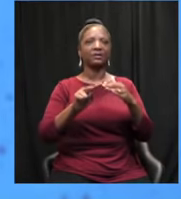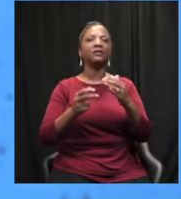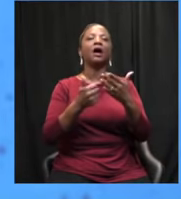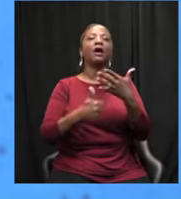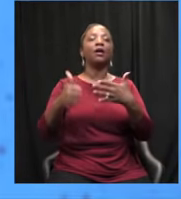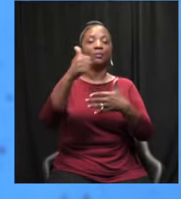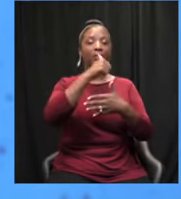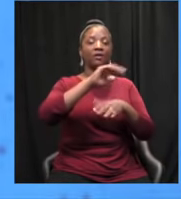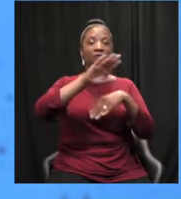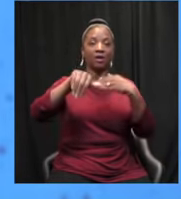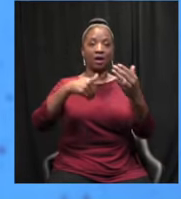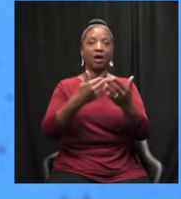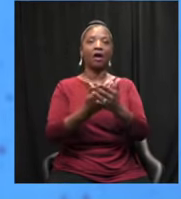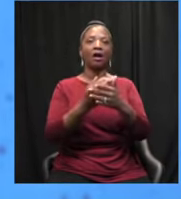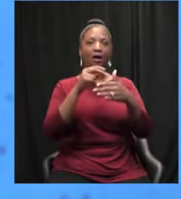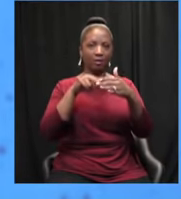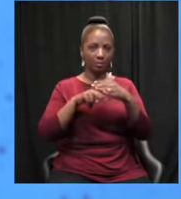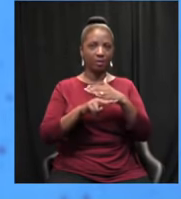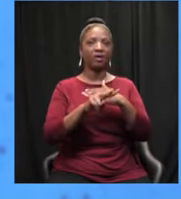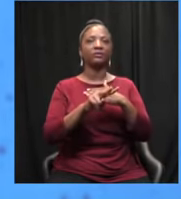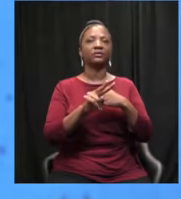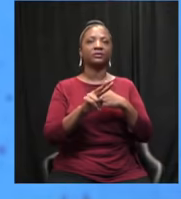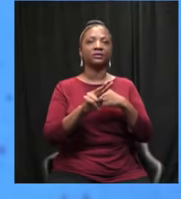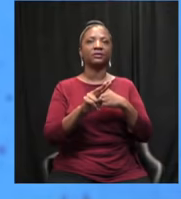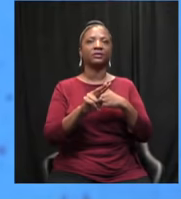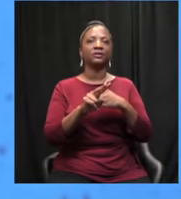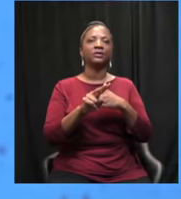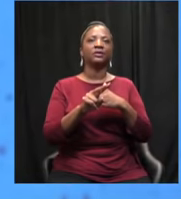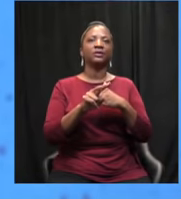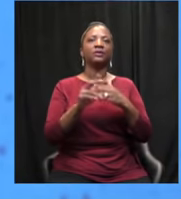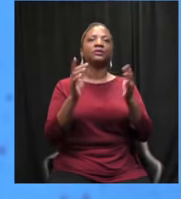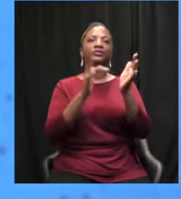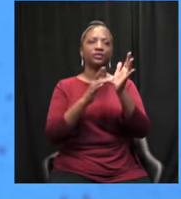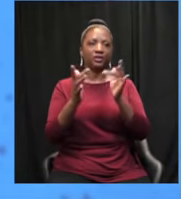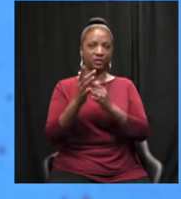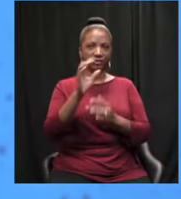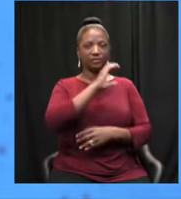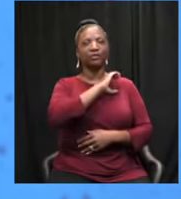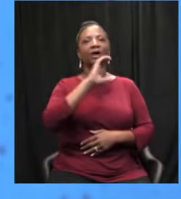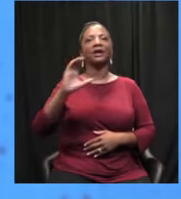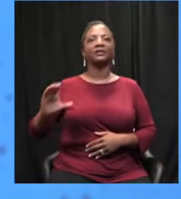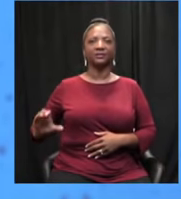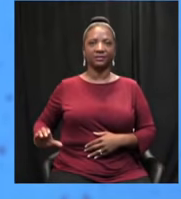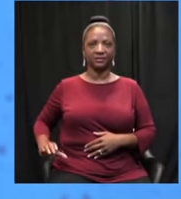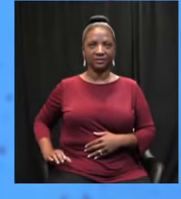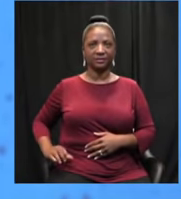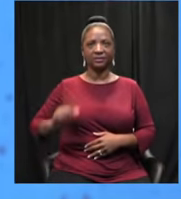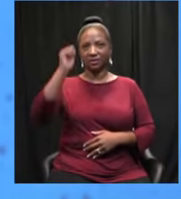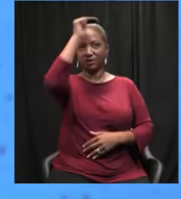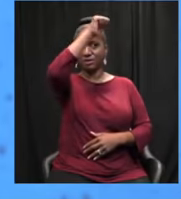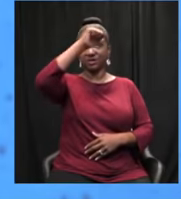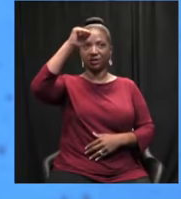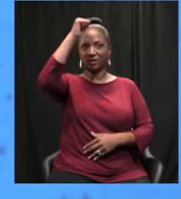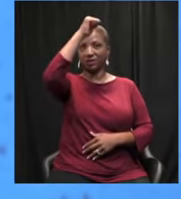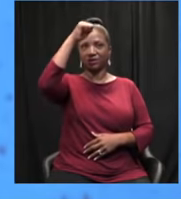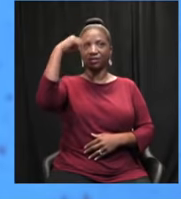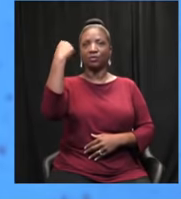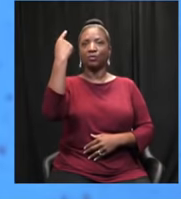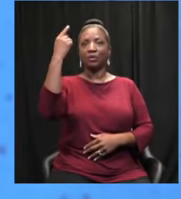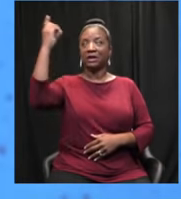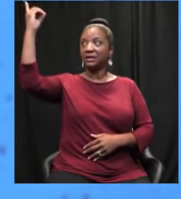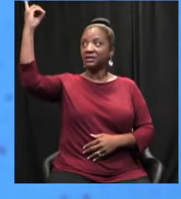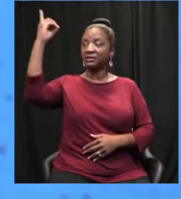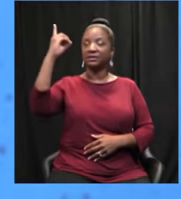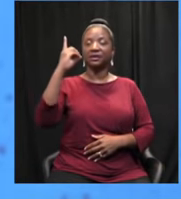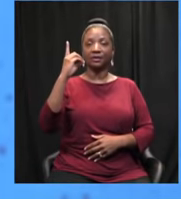figure, and the figure is Jesus Christ. The Messiah has come. The one they've been waiting